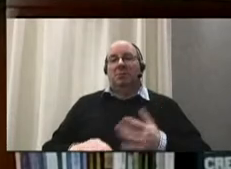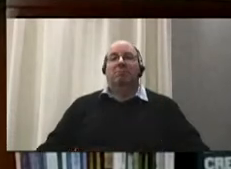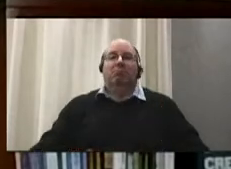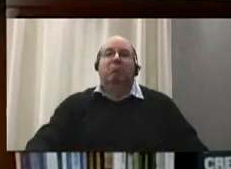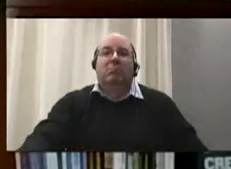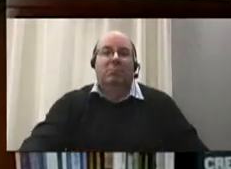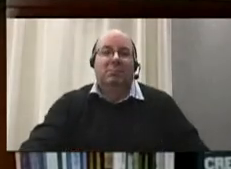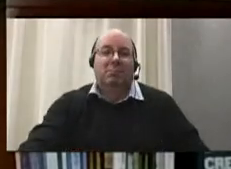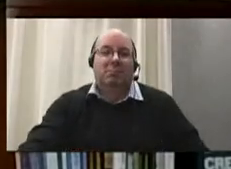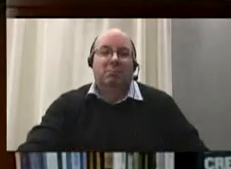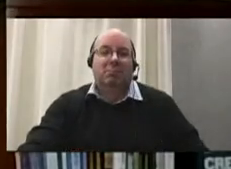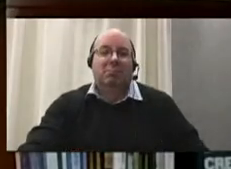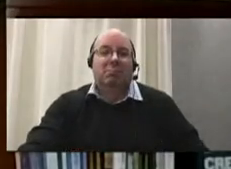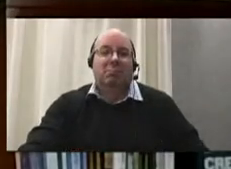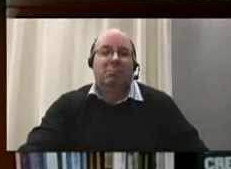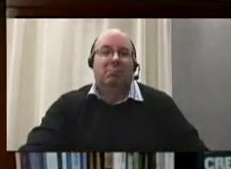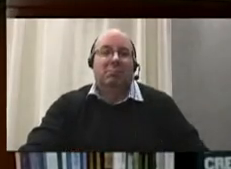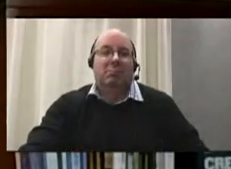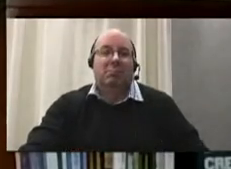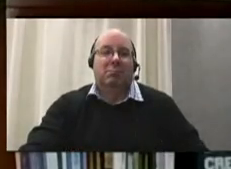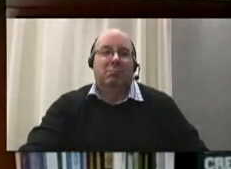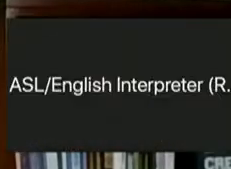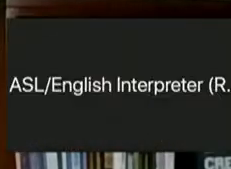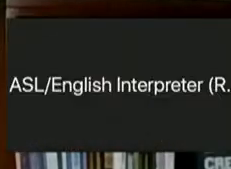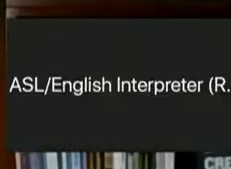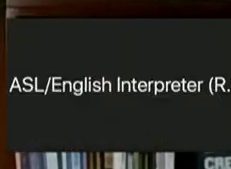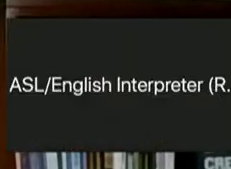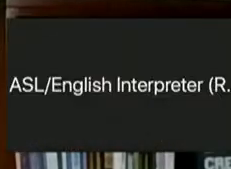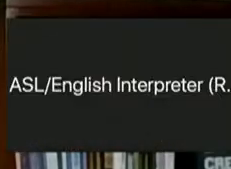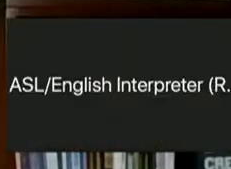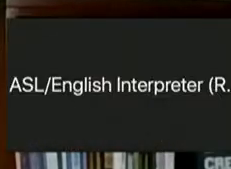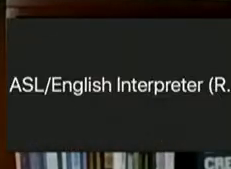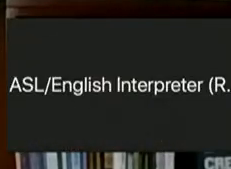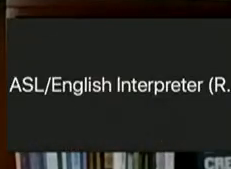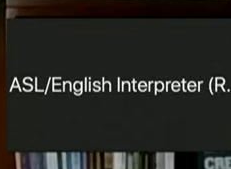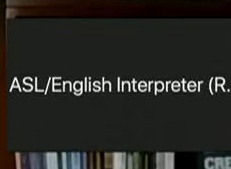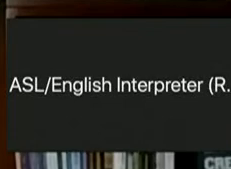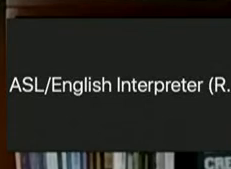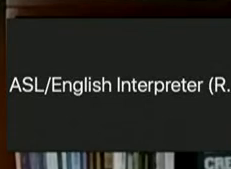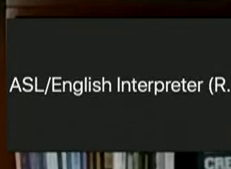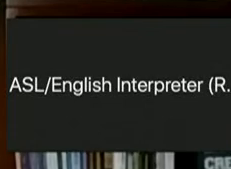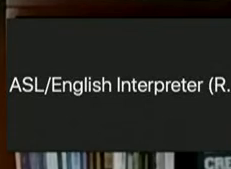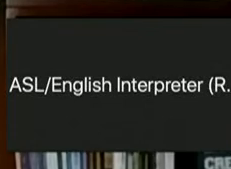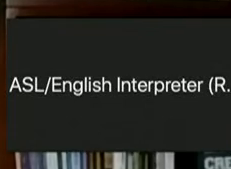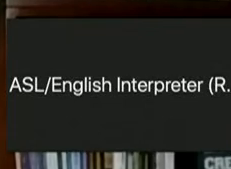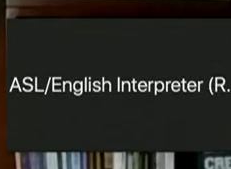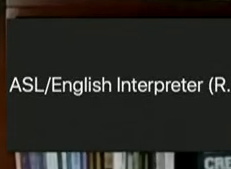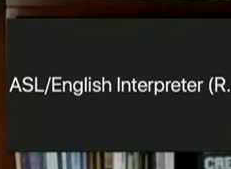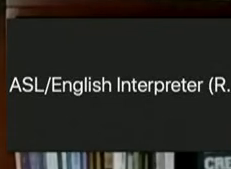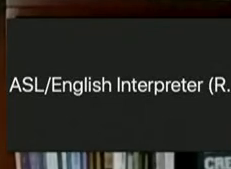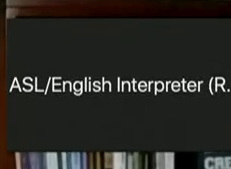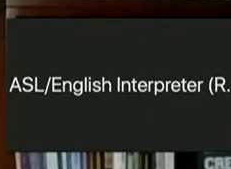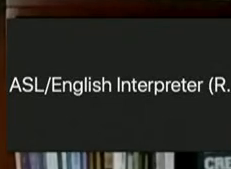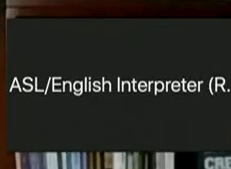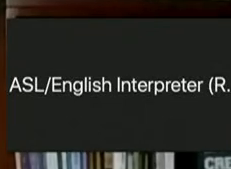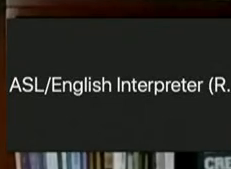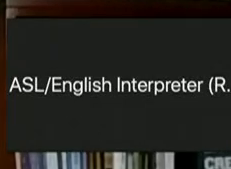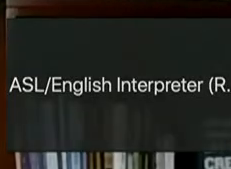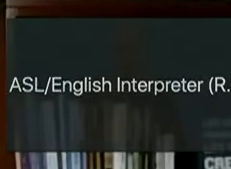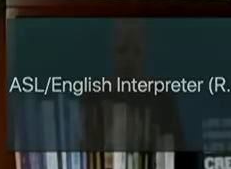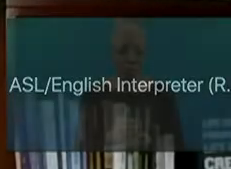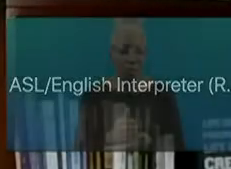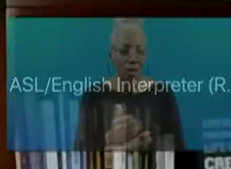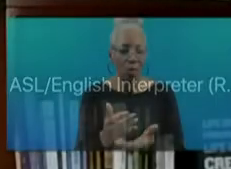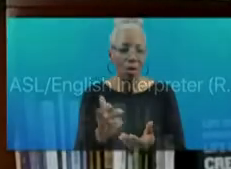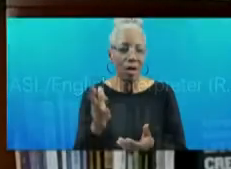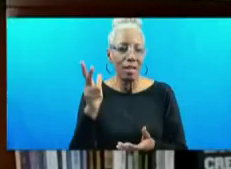to follow up. I will personally, and I want to sit in a group with our parents because I want to hear how they can help. When I can hear that